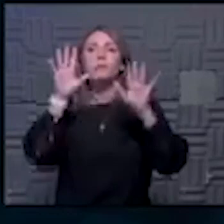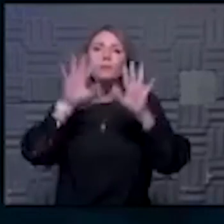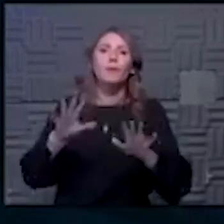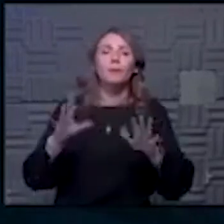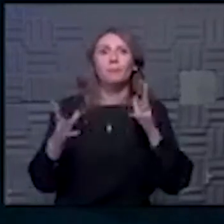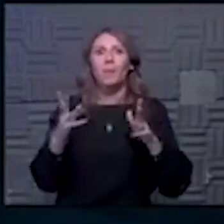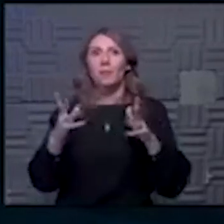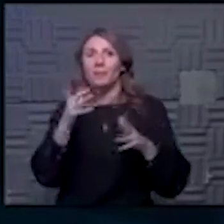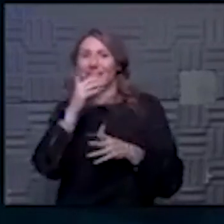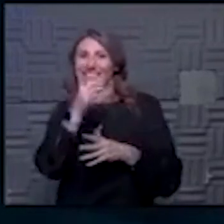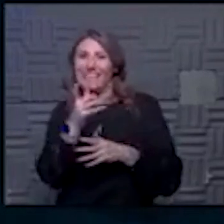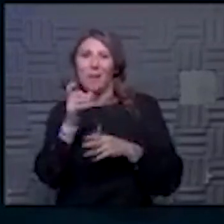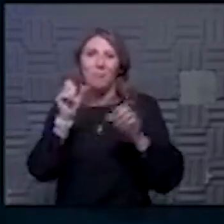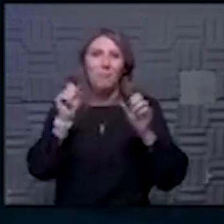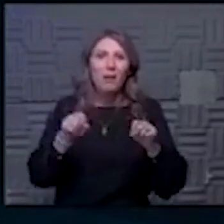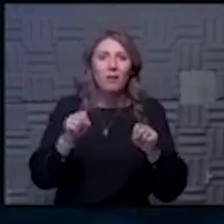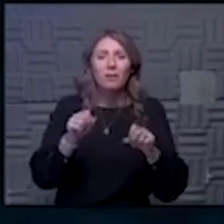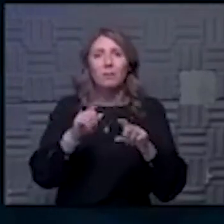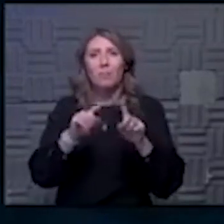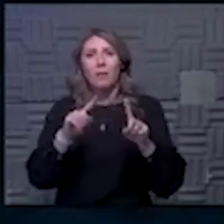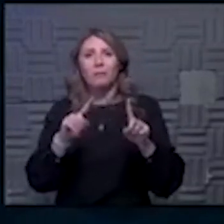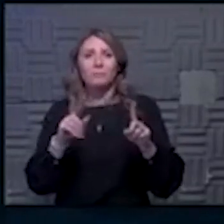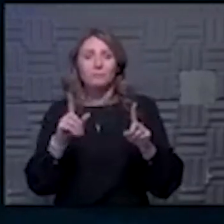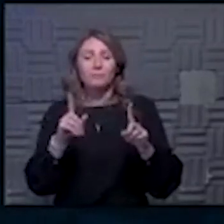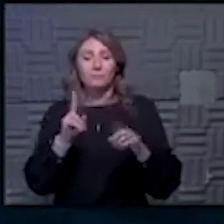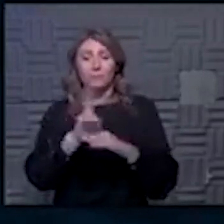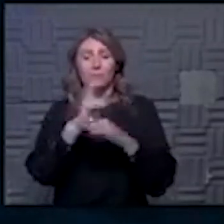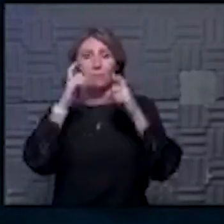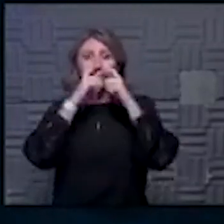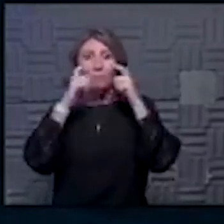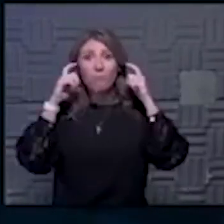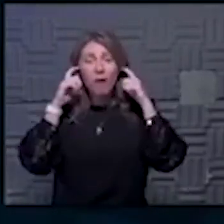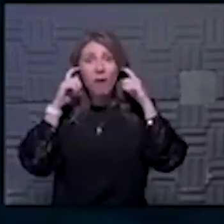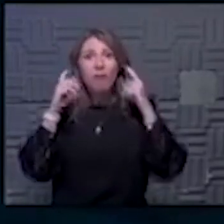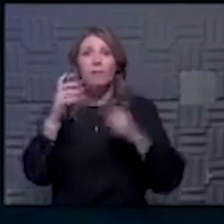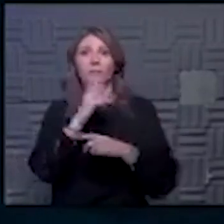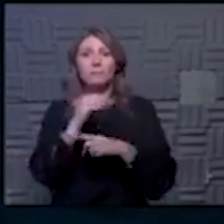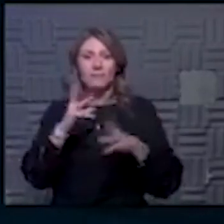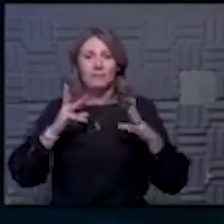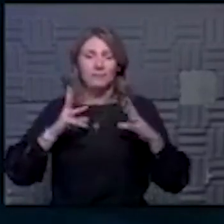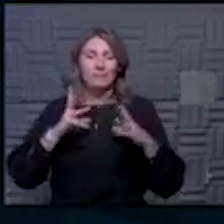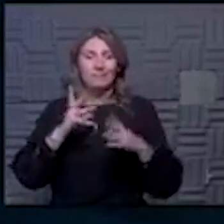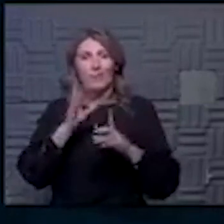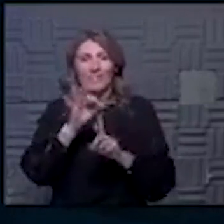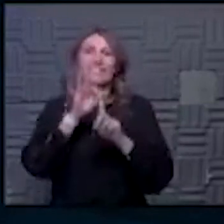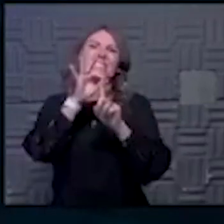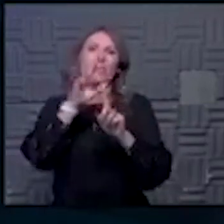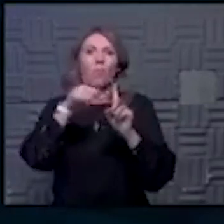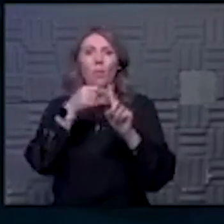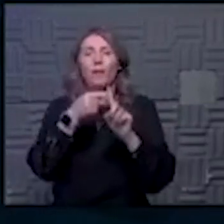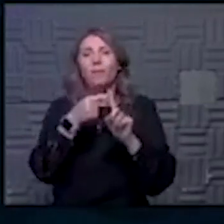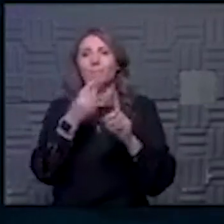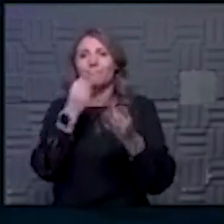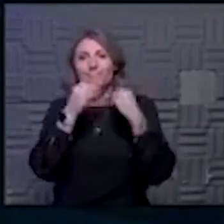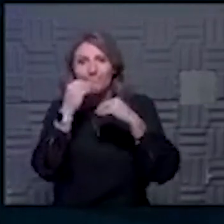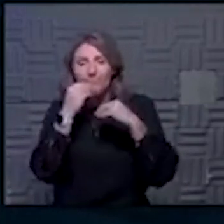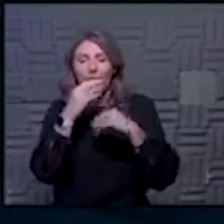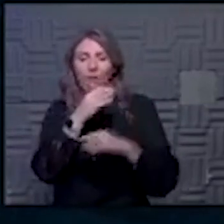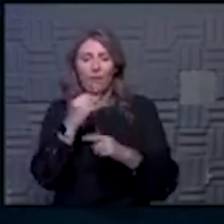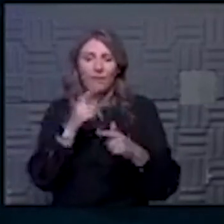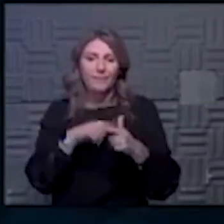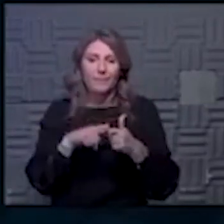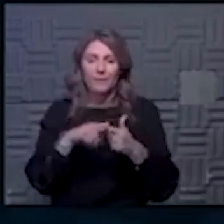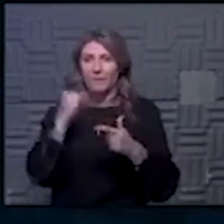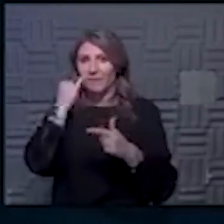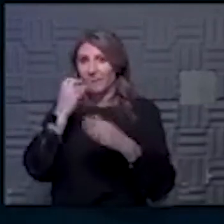that. But then otherwise wearing masks all the time, except when you're eating, and if you're going to